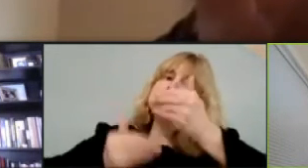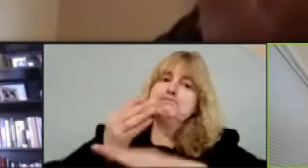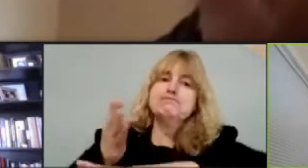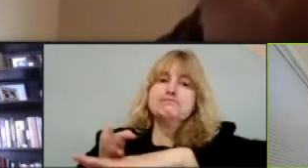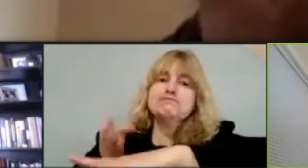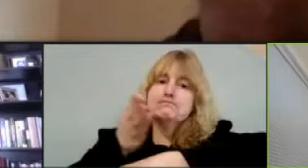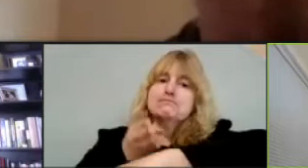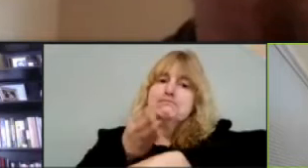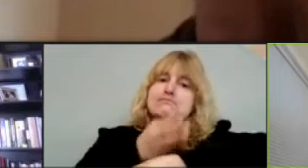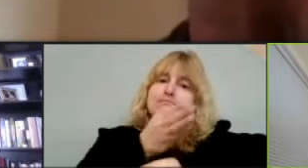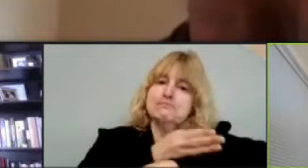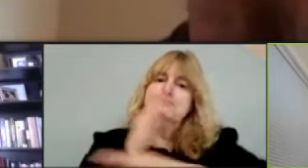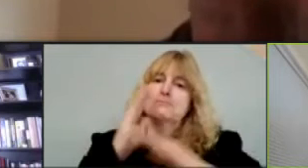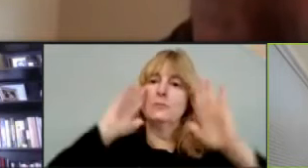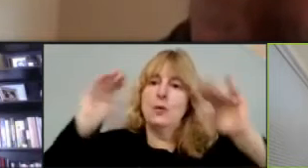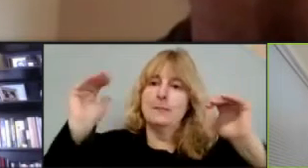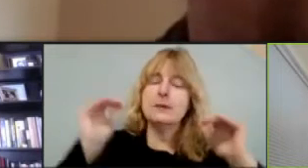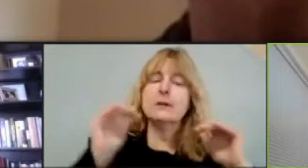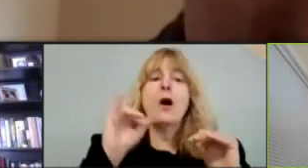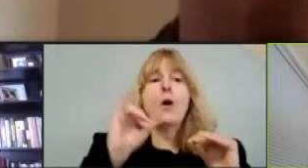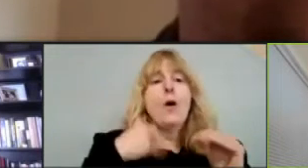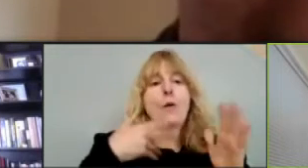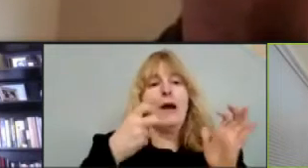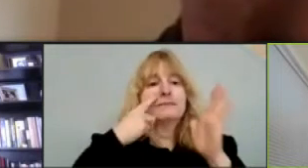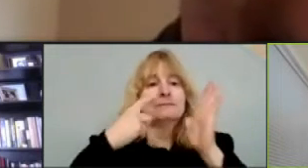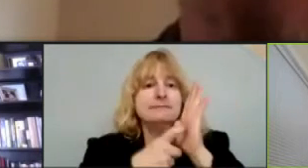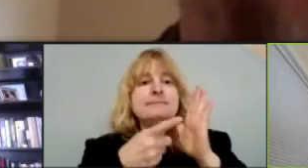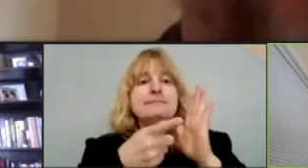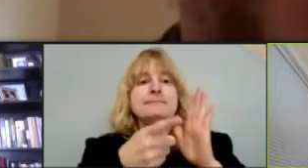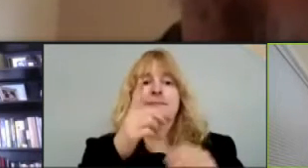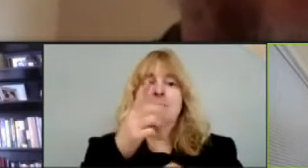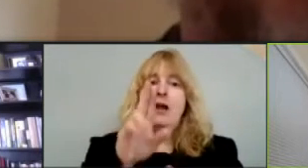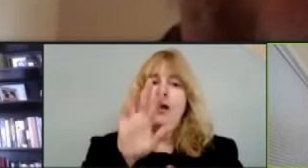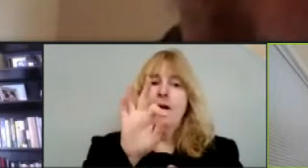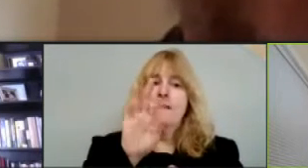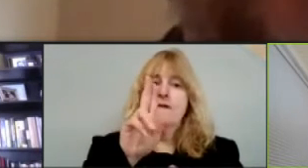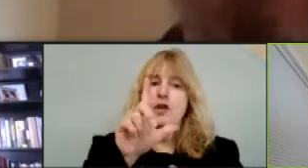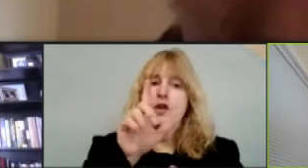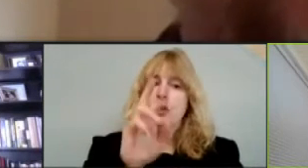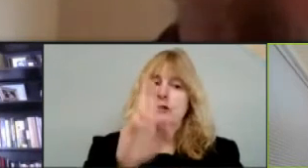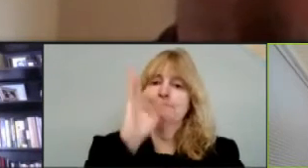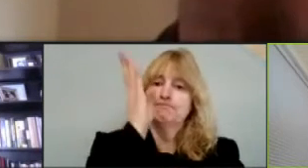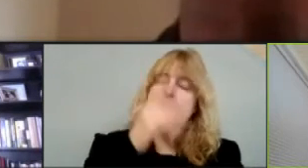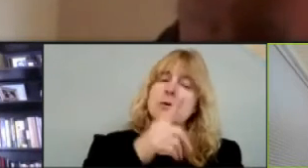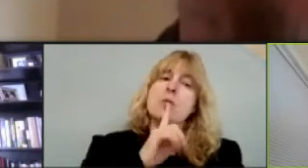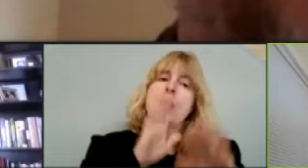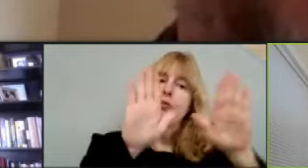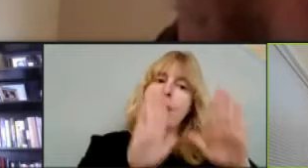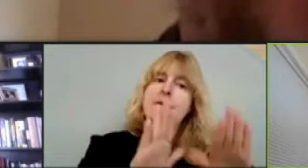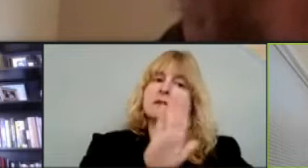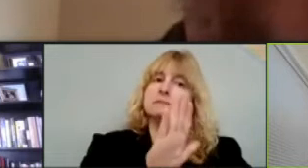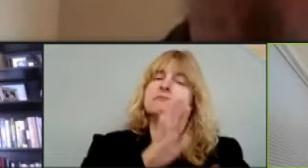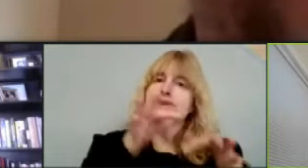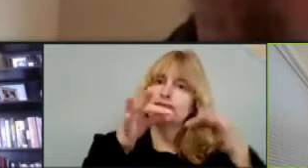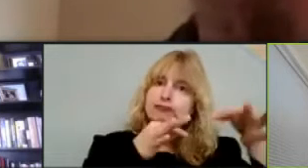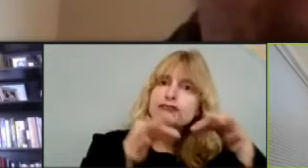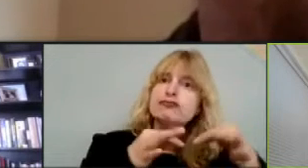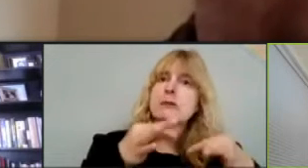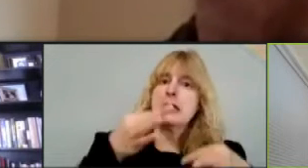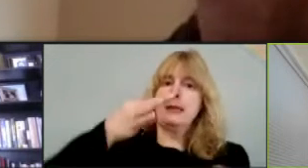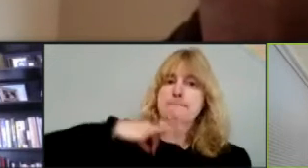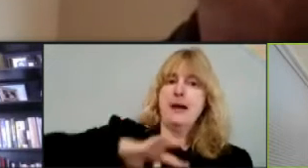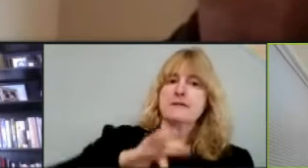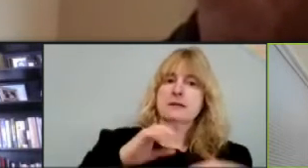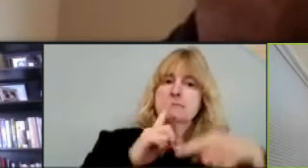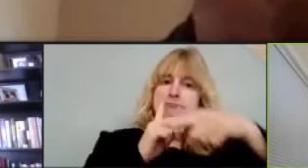the presentation that Dr. Fuller did. She did a tremendous job talking about the vaccine and the benefits of this vaccine. And really,